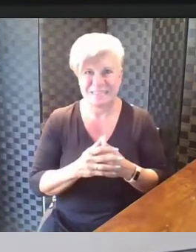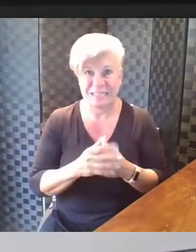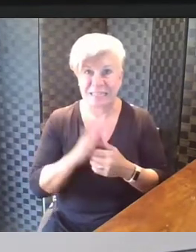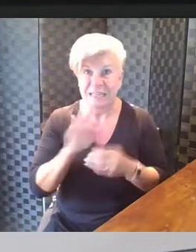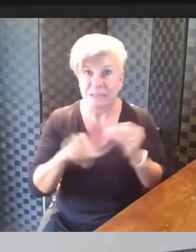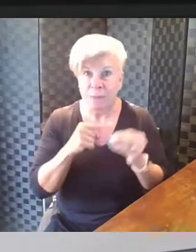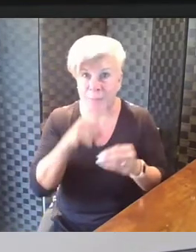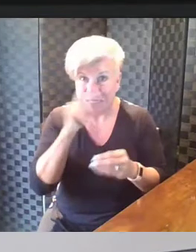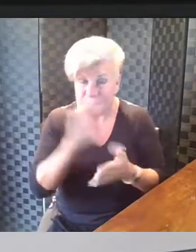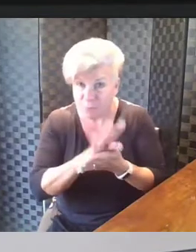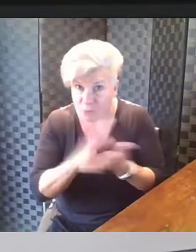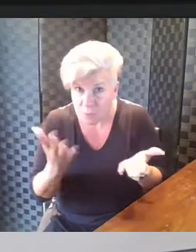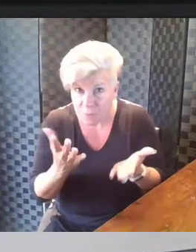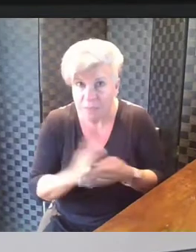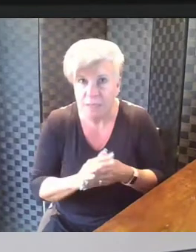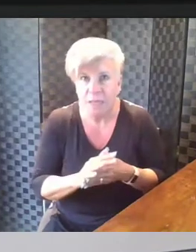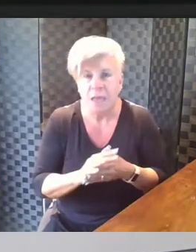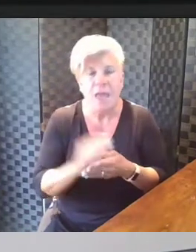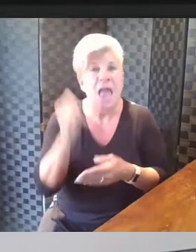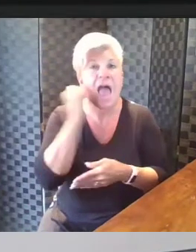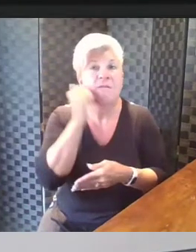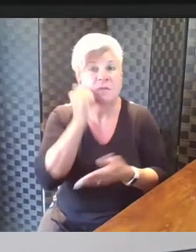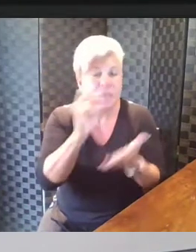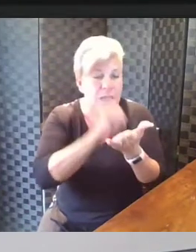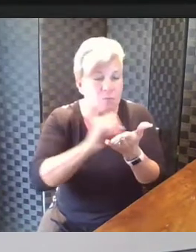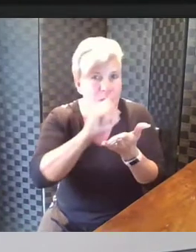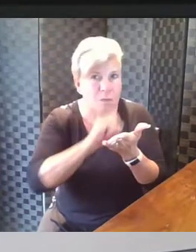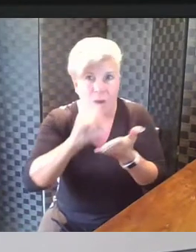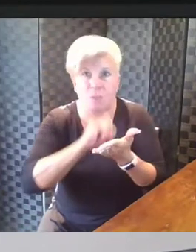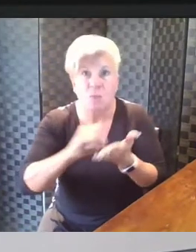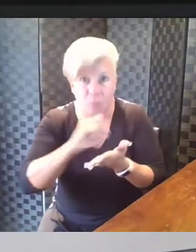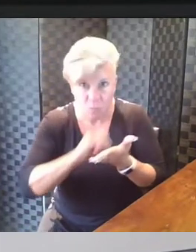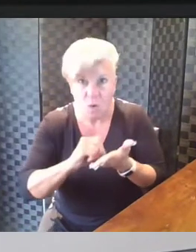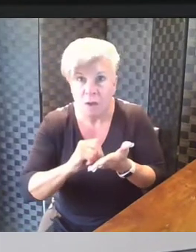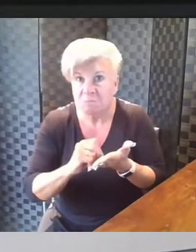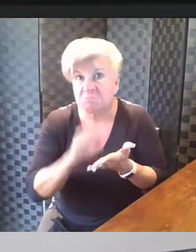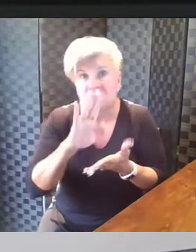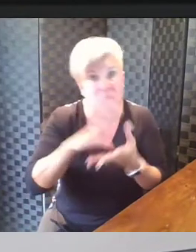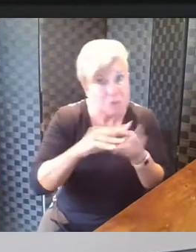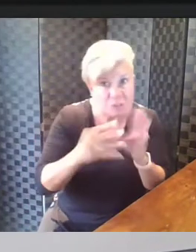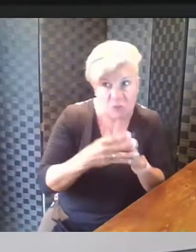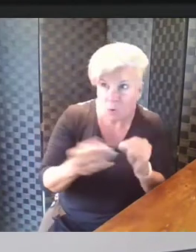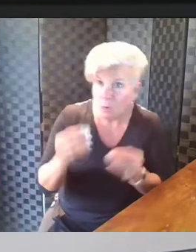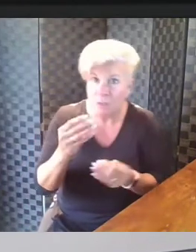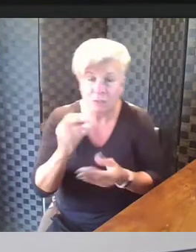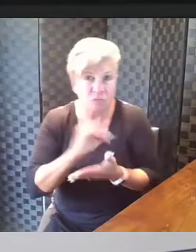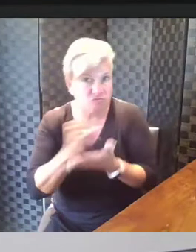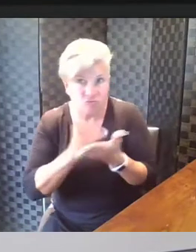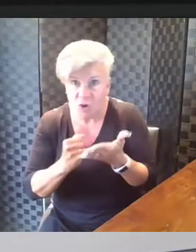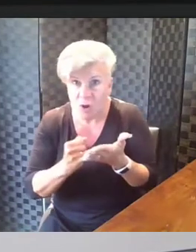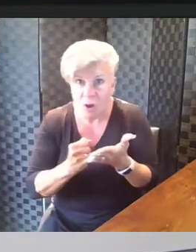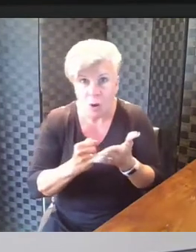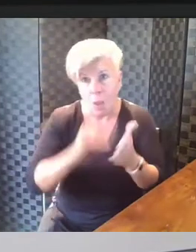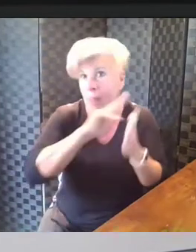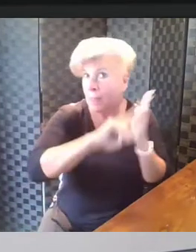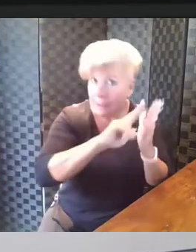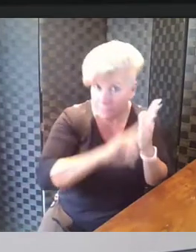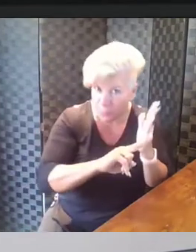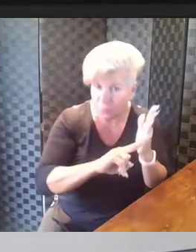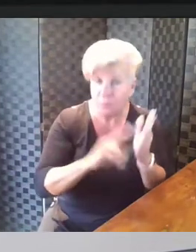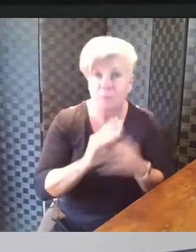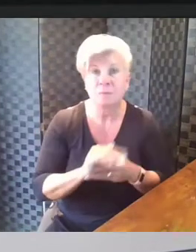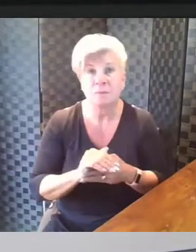about with my summer school classes, I want you to keep a journal every single day. And you can write in it, you can draw in it, and we just learned how to make labels in it.